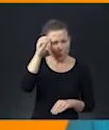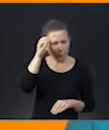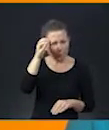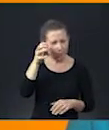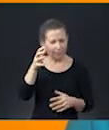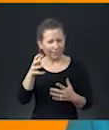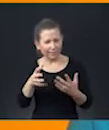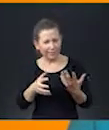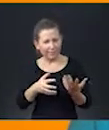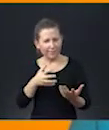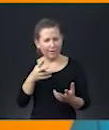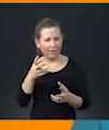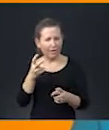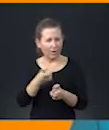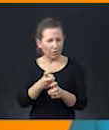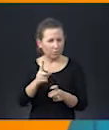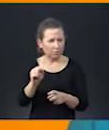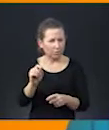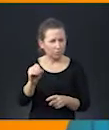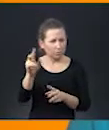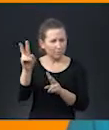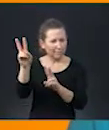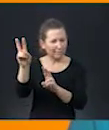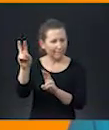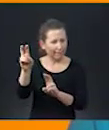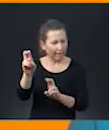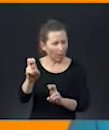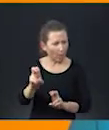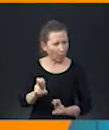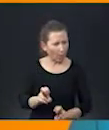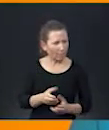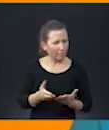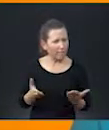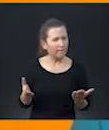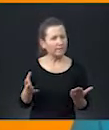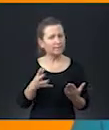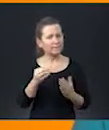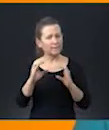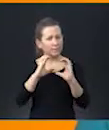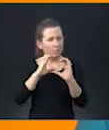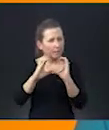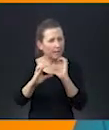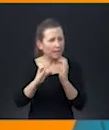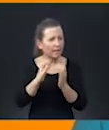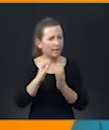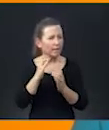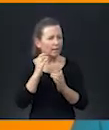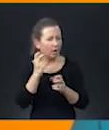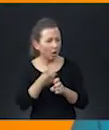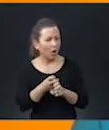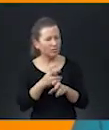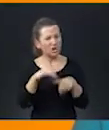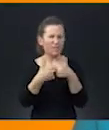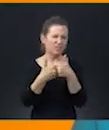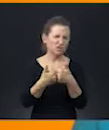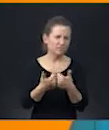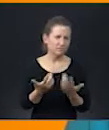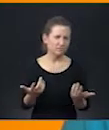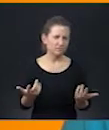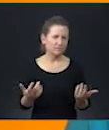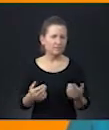to download stuff, and it's hard to communicate, and it's